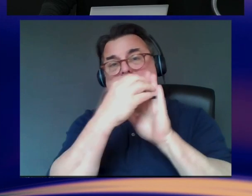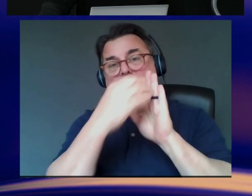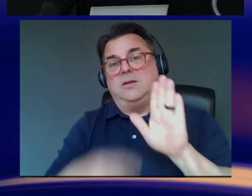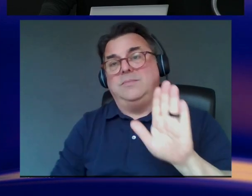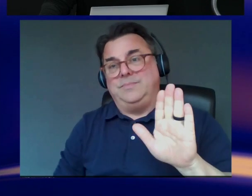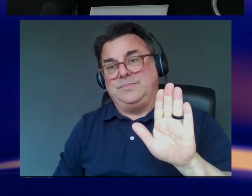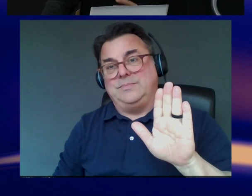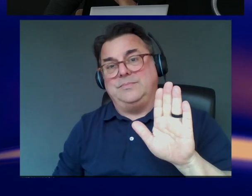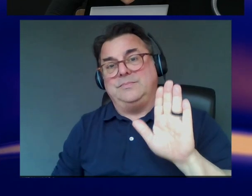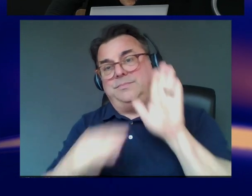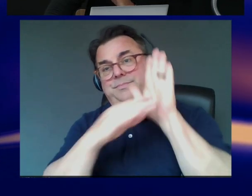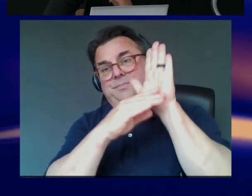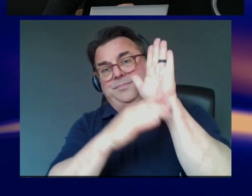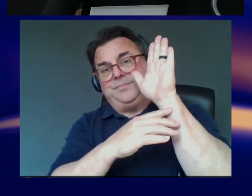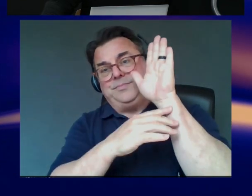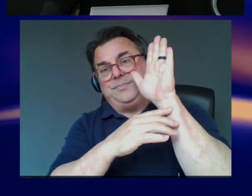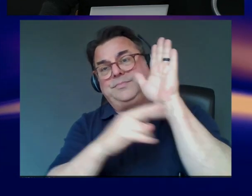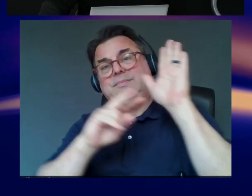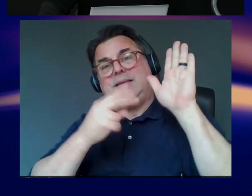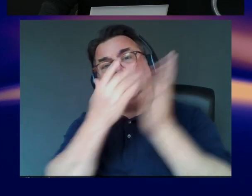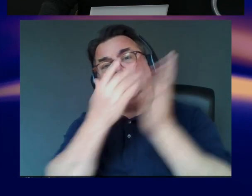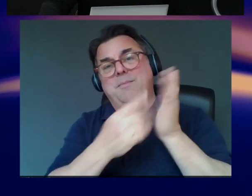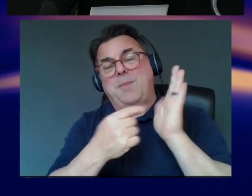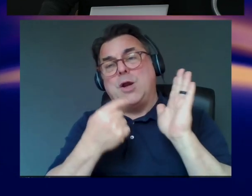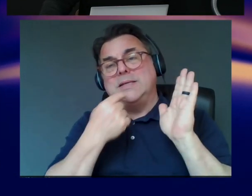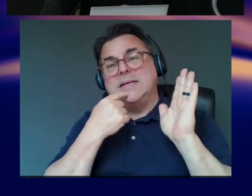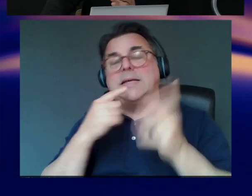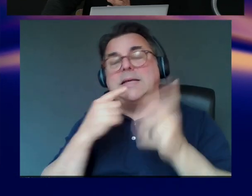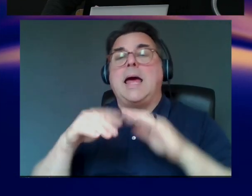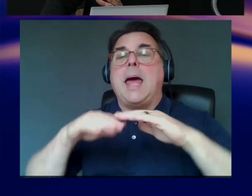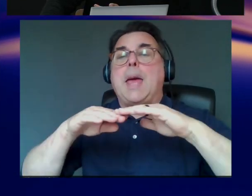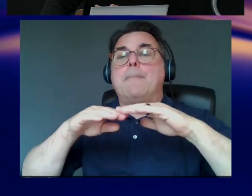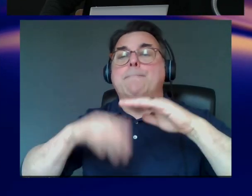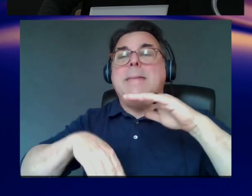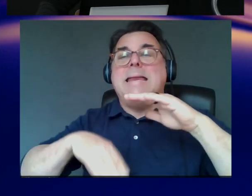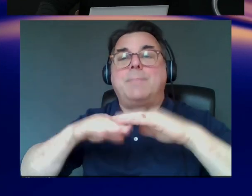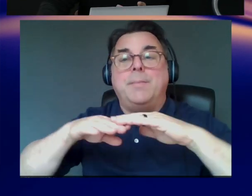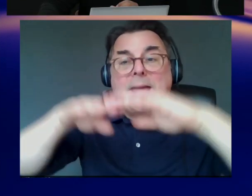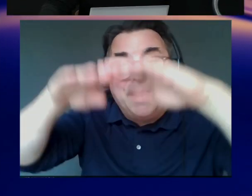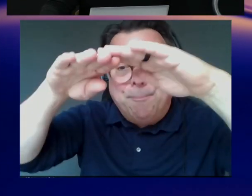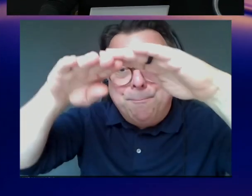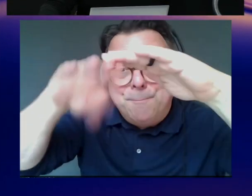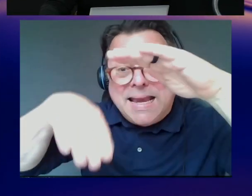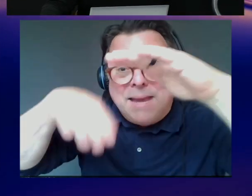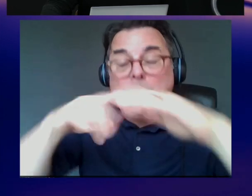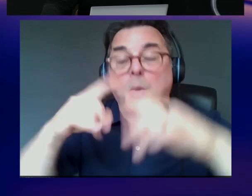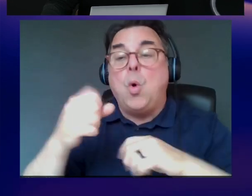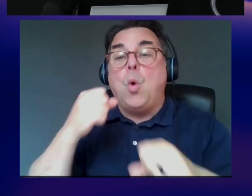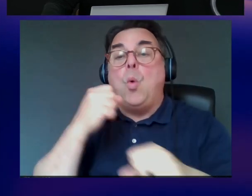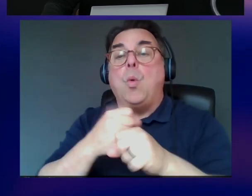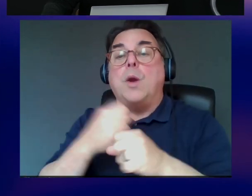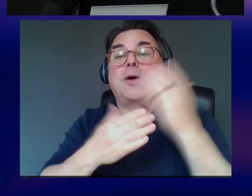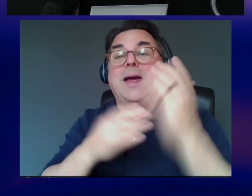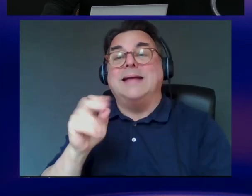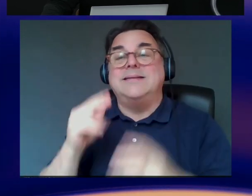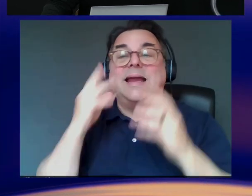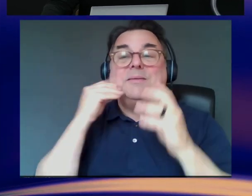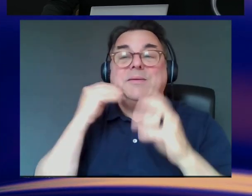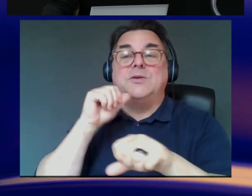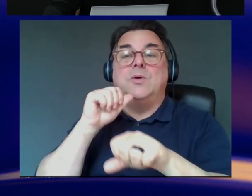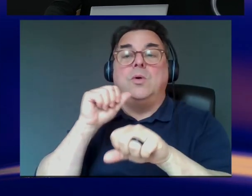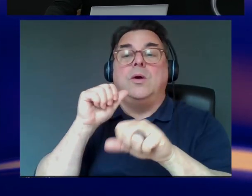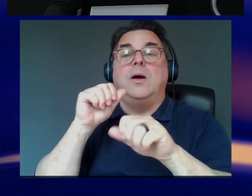It's Actually going crucial. and doing the things that are described, and not just kind of passively watching. Yes. That's Yes. actually pretty